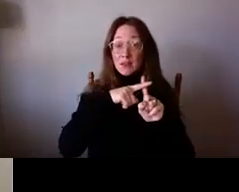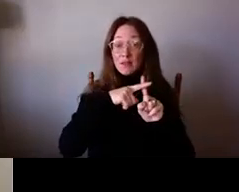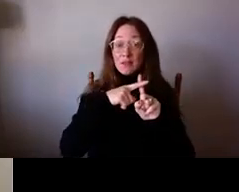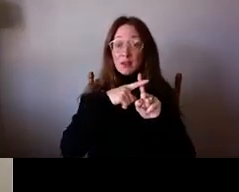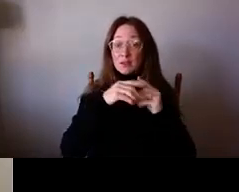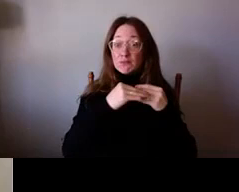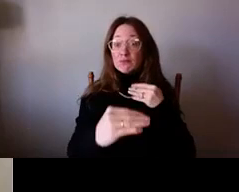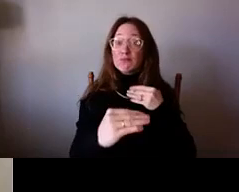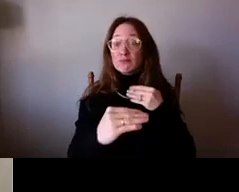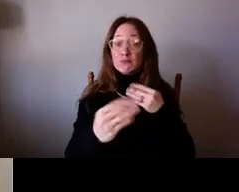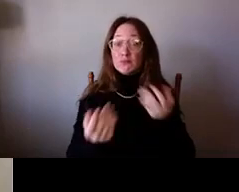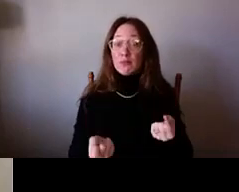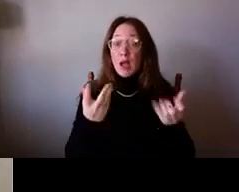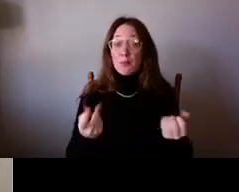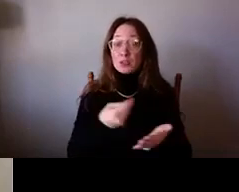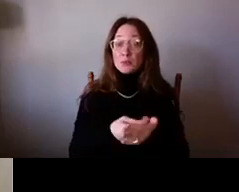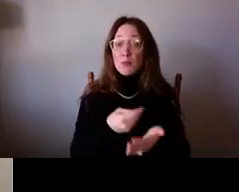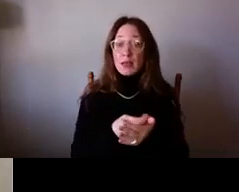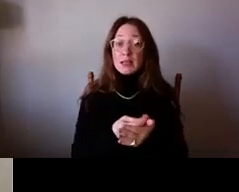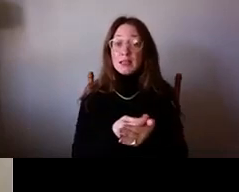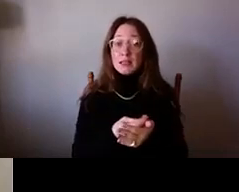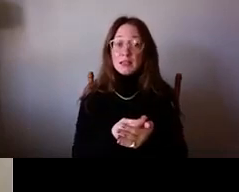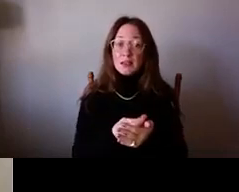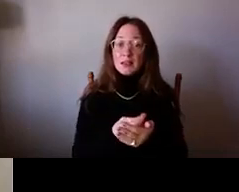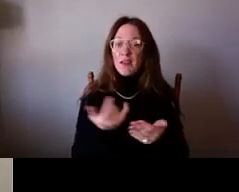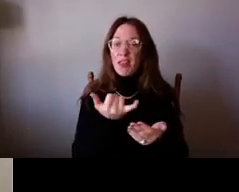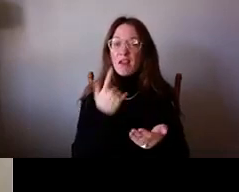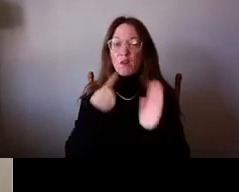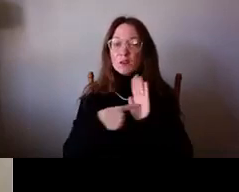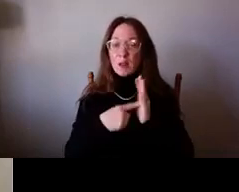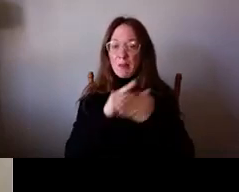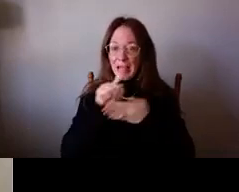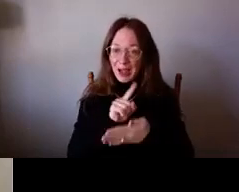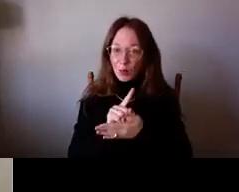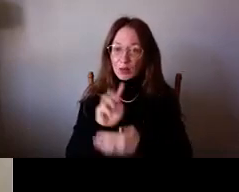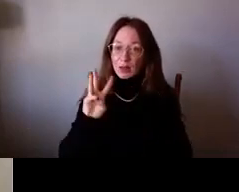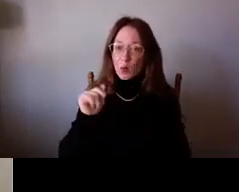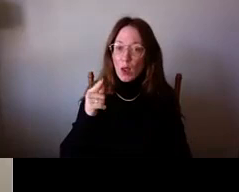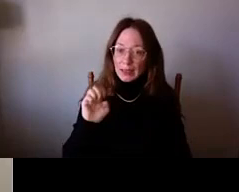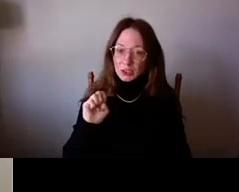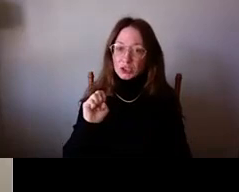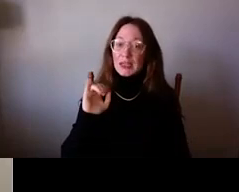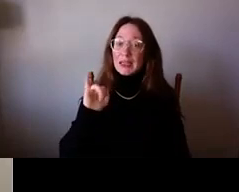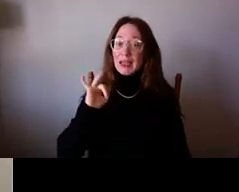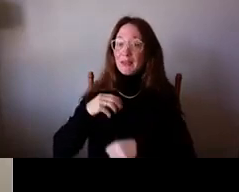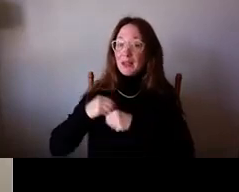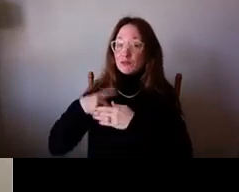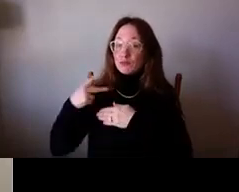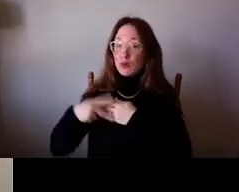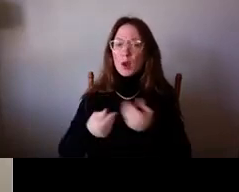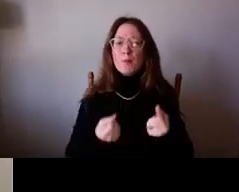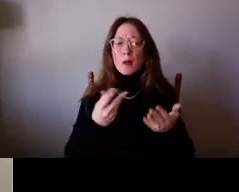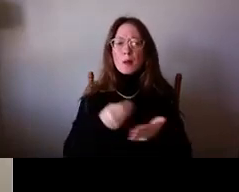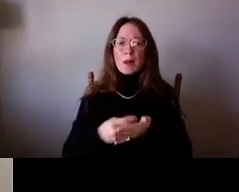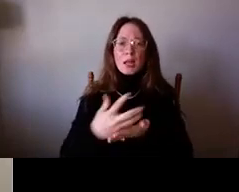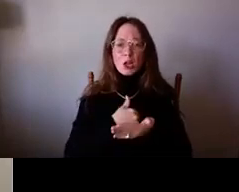amount of money in terms of hourly wages that VR program participants are earning. We're from program